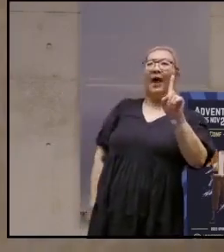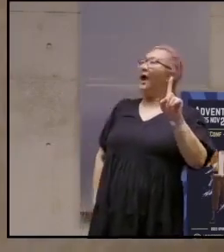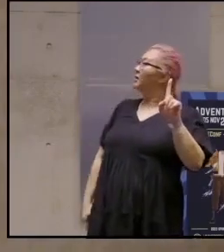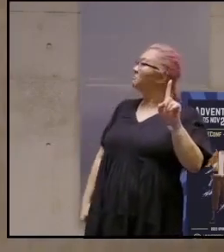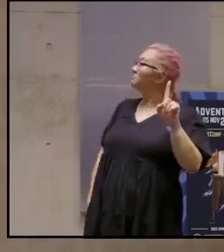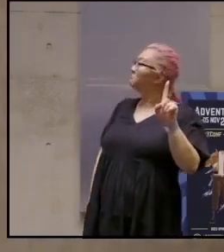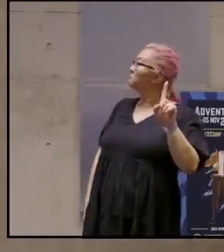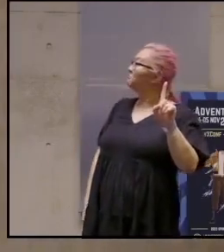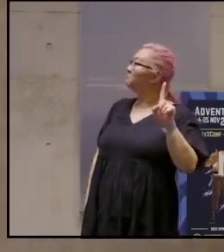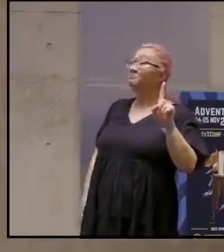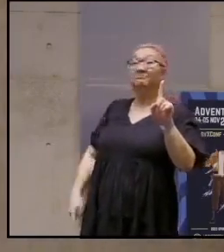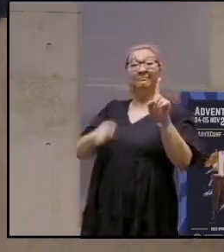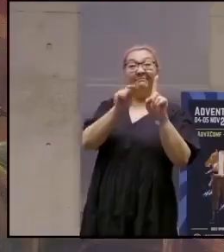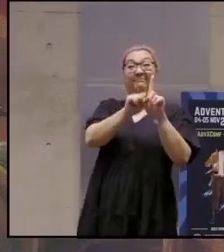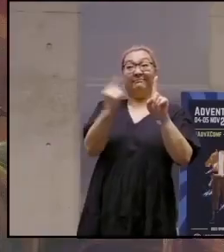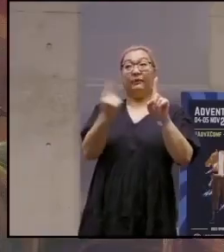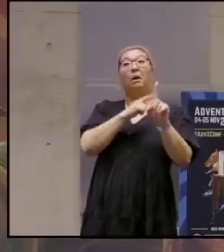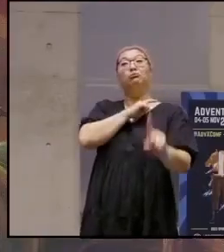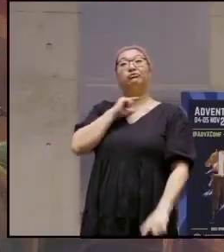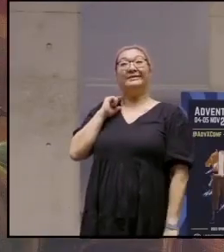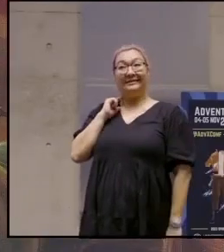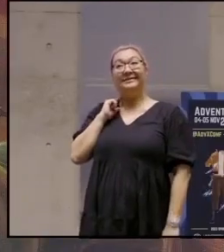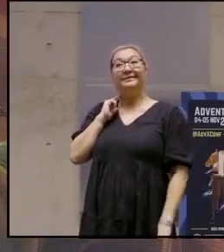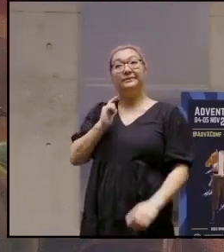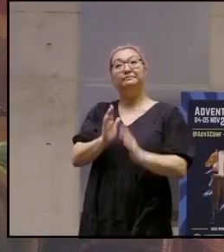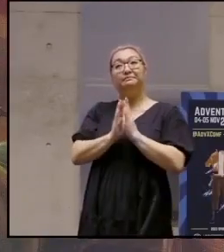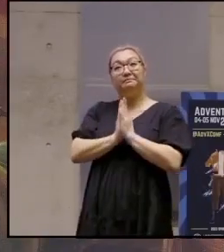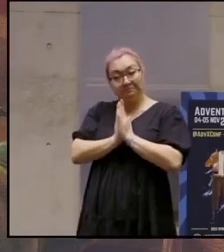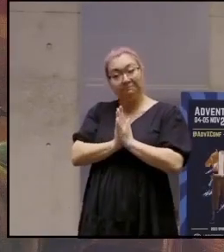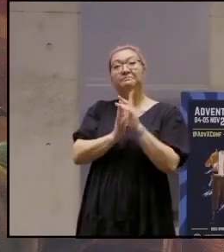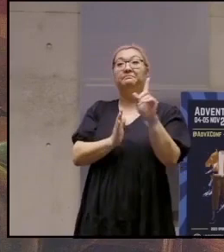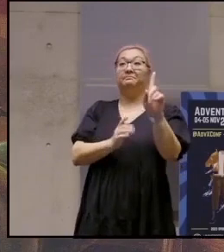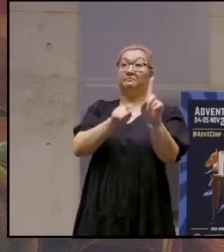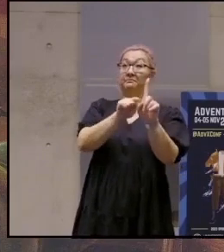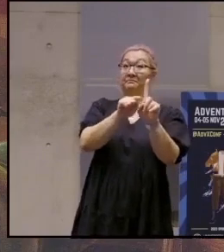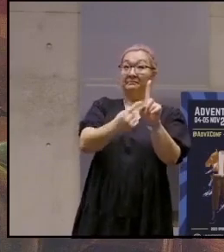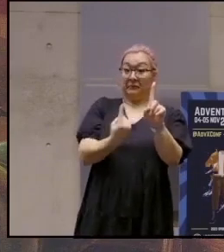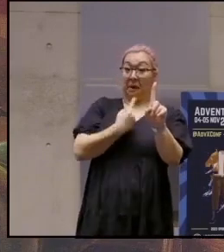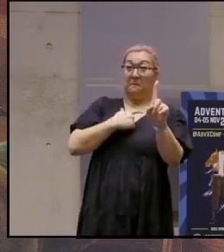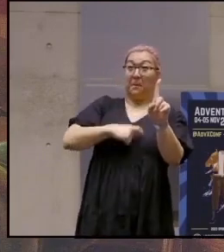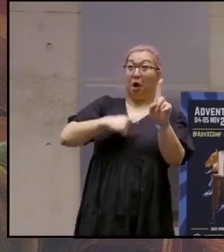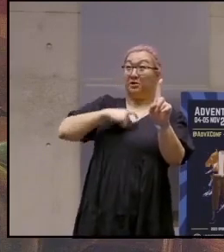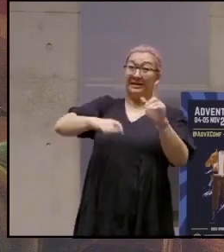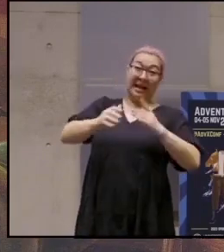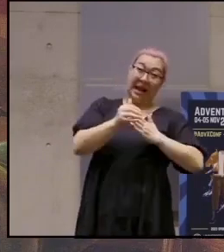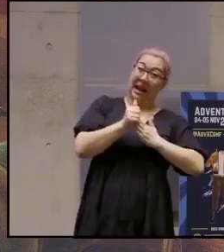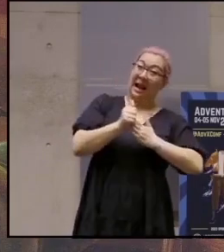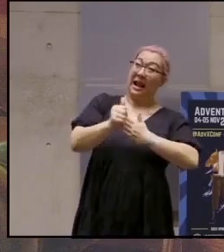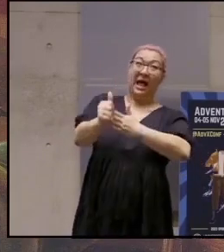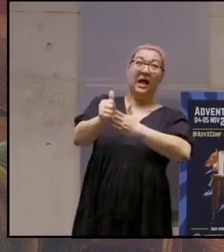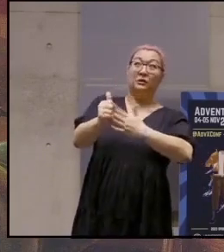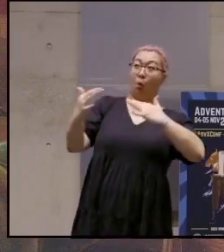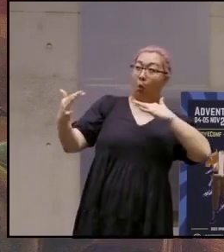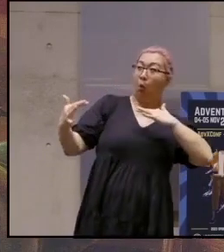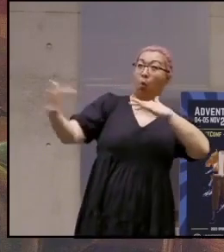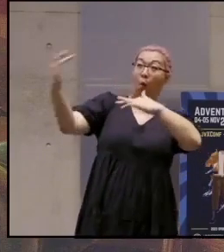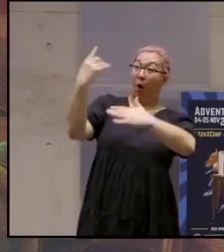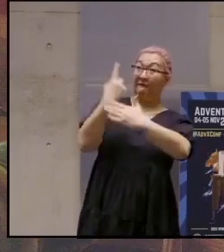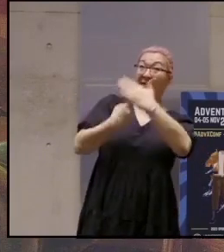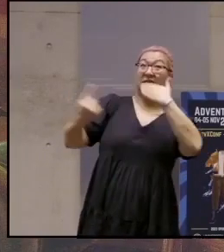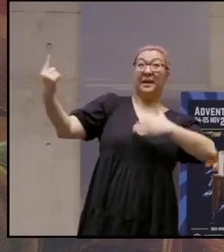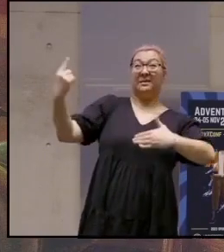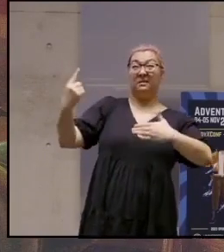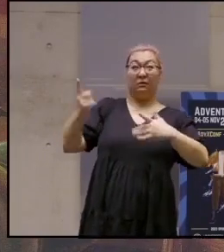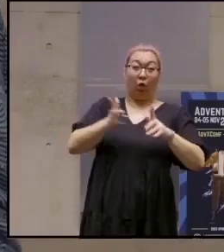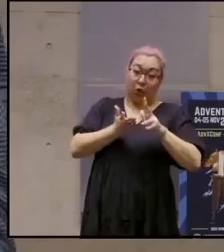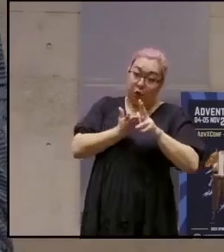Hidalgo was a priest. He was a priest who personally started a war of independence with the most famous speech in